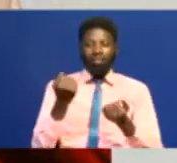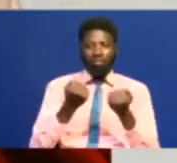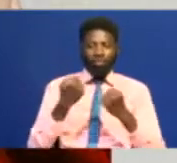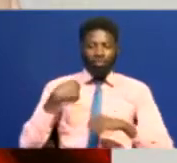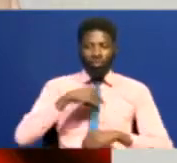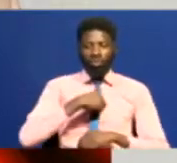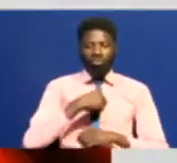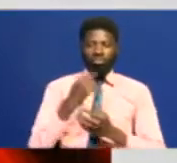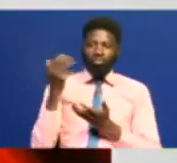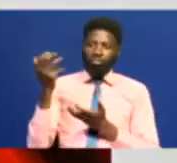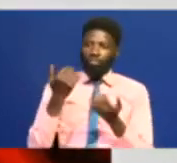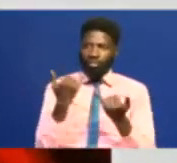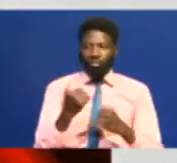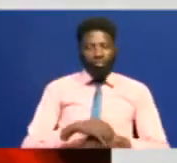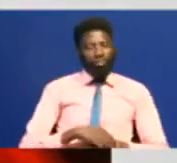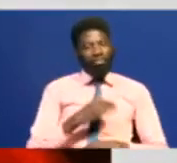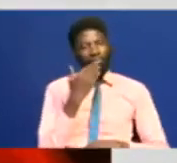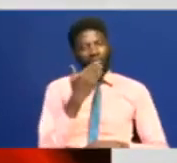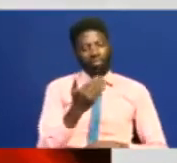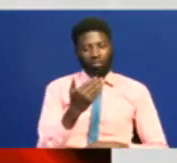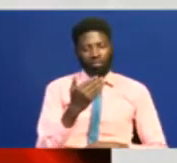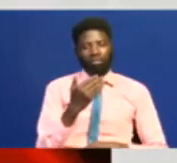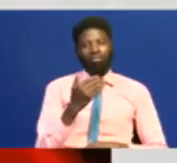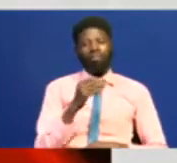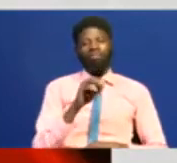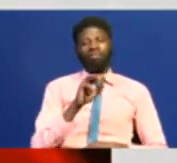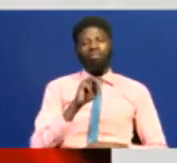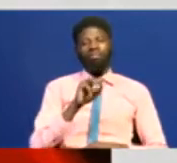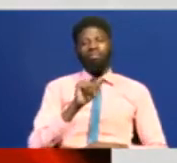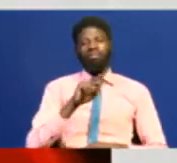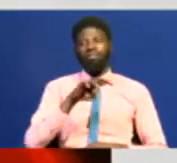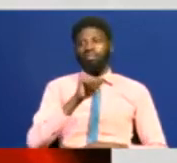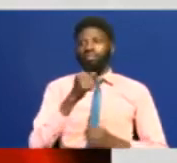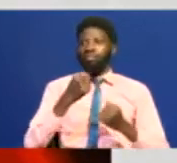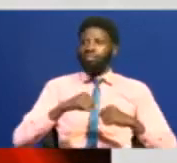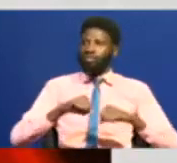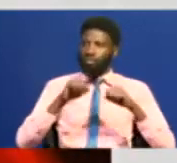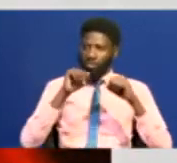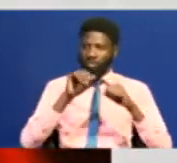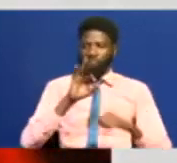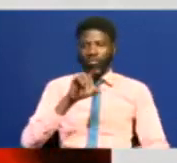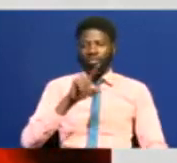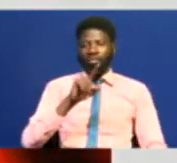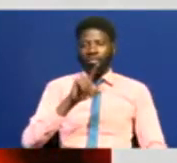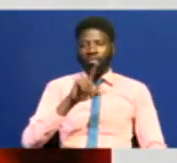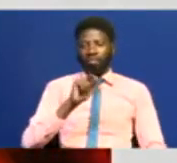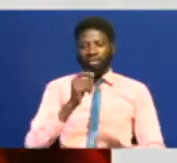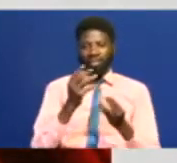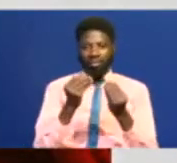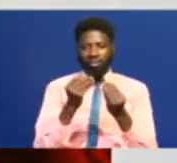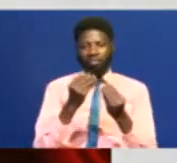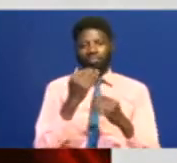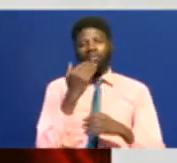much. That is Balqis Chepkwony, the CEO of FleetSimplify, and we wish you all the best and thank you for making time for us this afternoon.